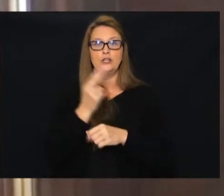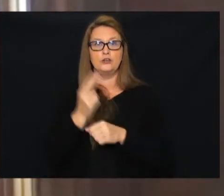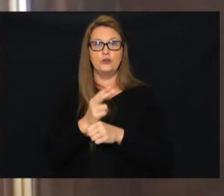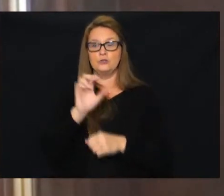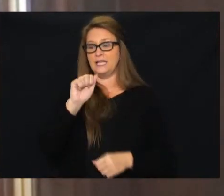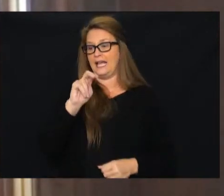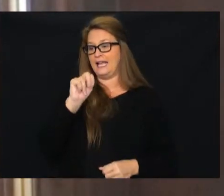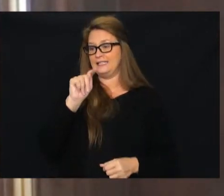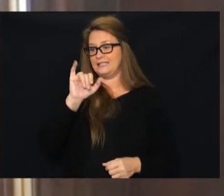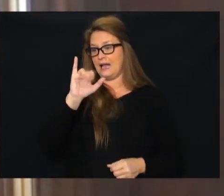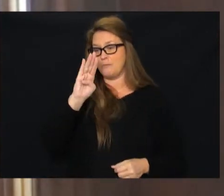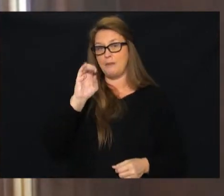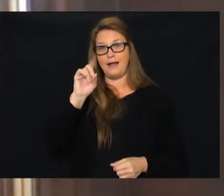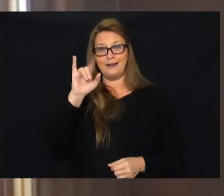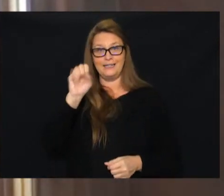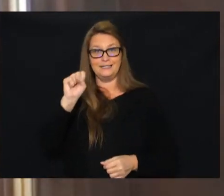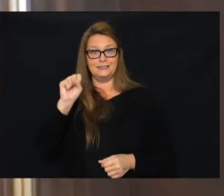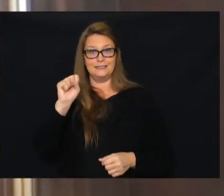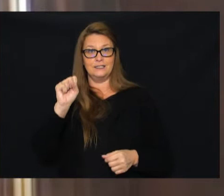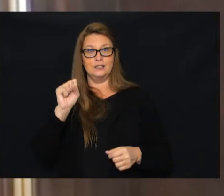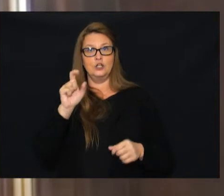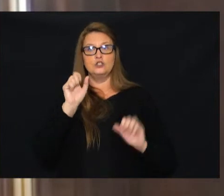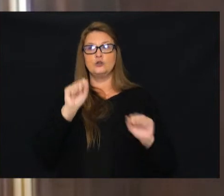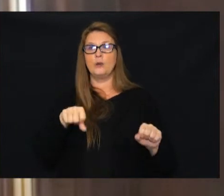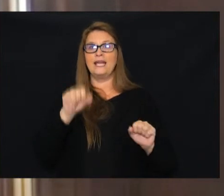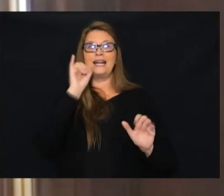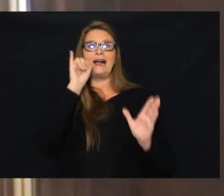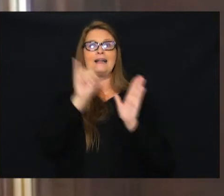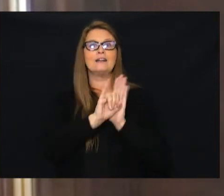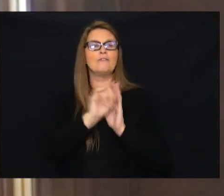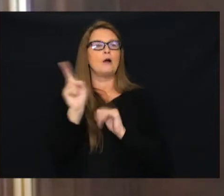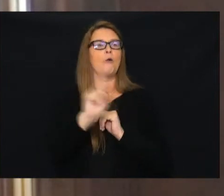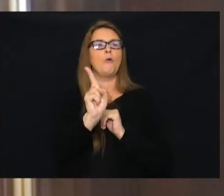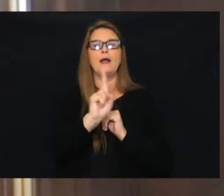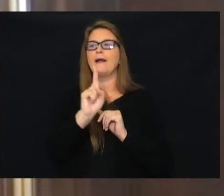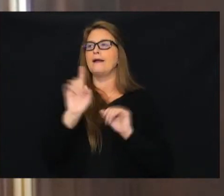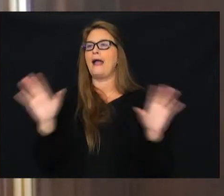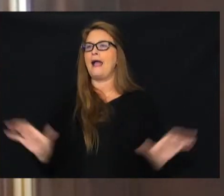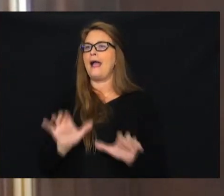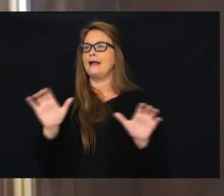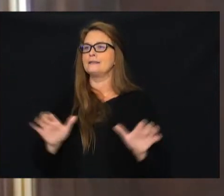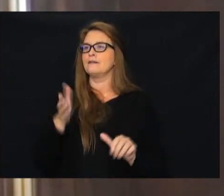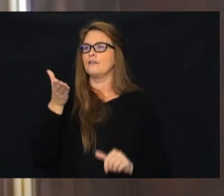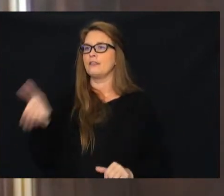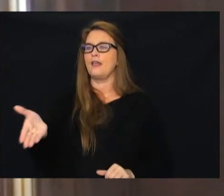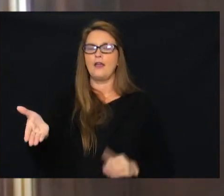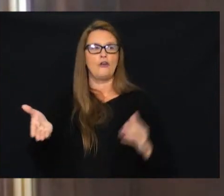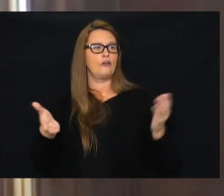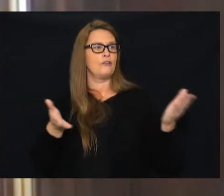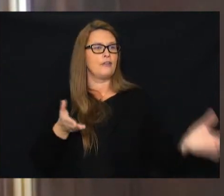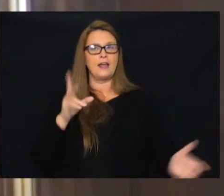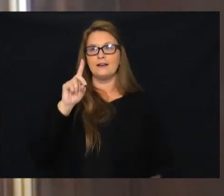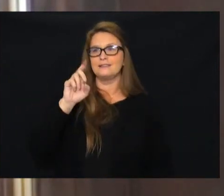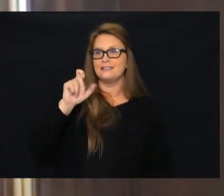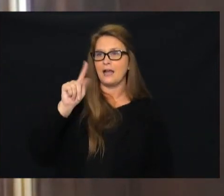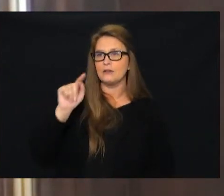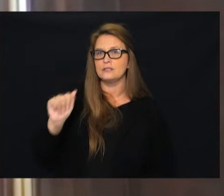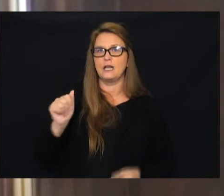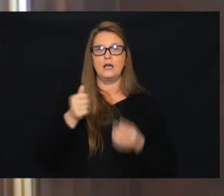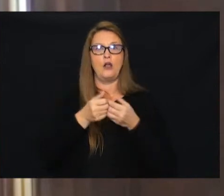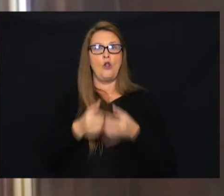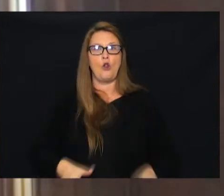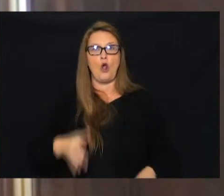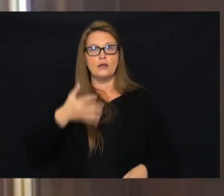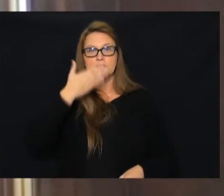have. So if we can detect areas where Delta is still active and people have symptoms of Delta, loss of smell, loss